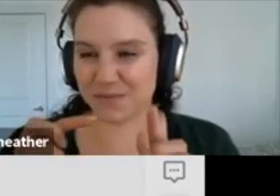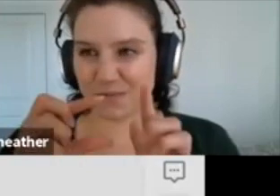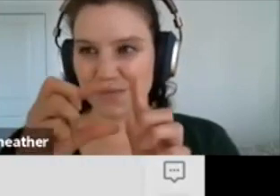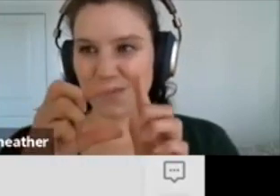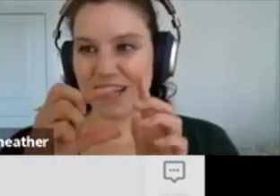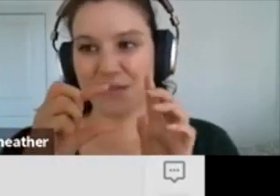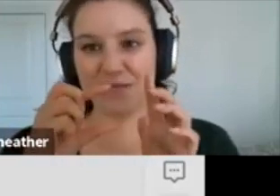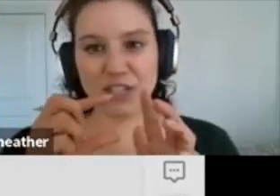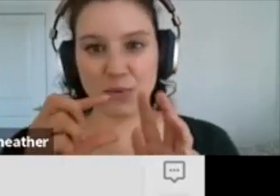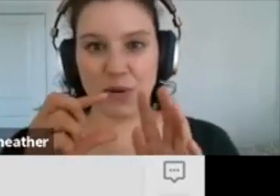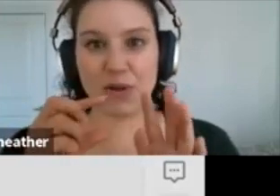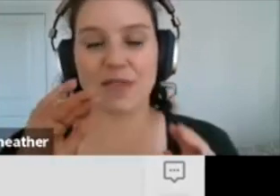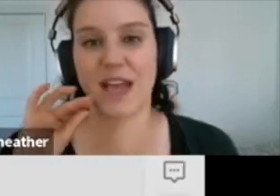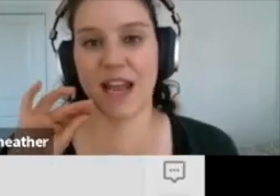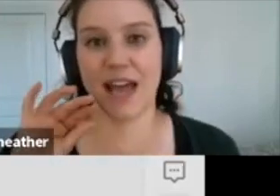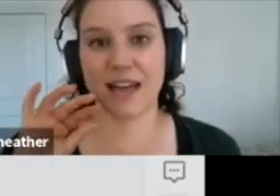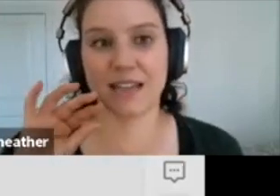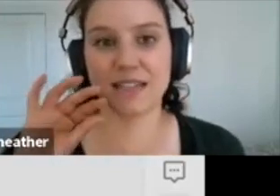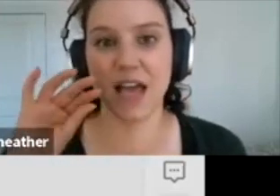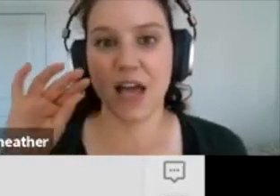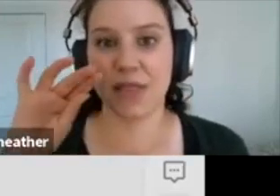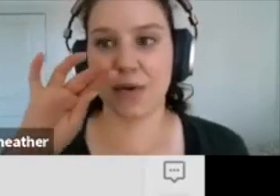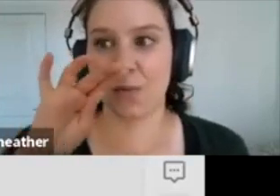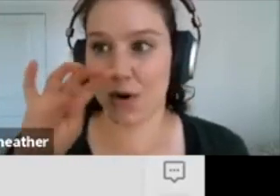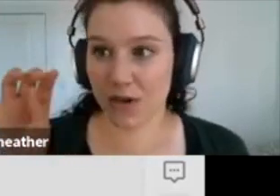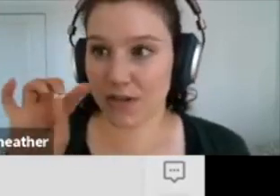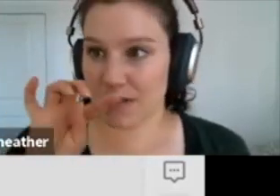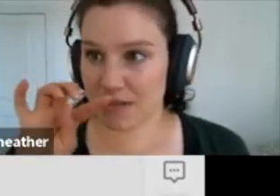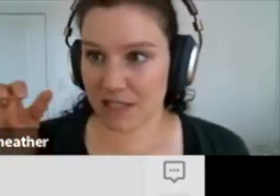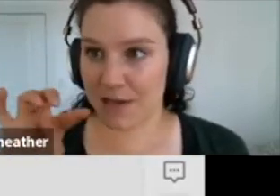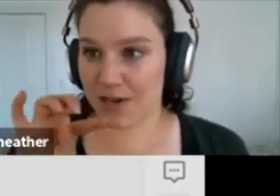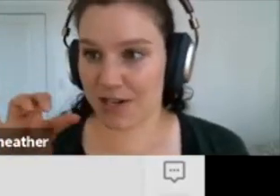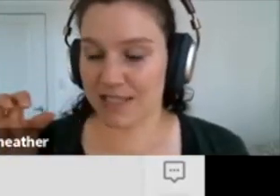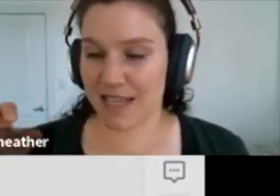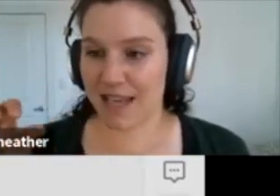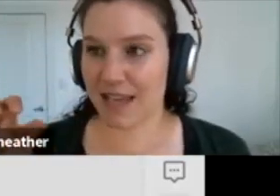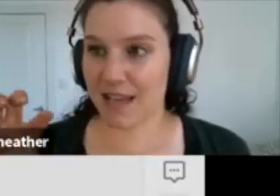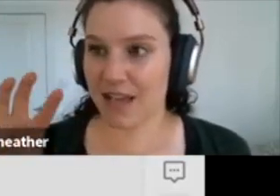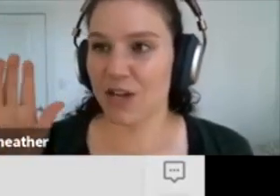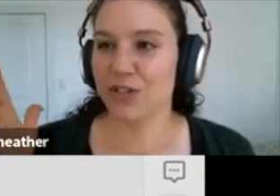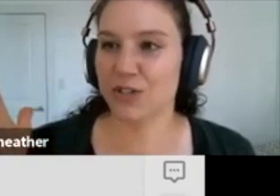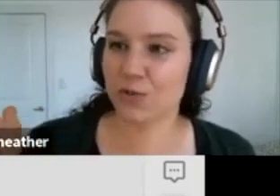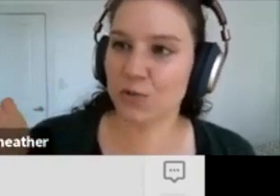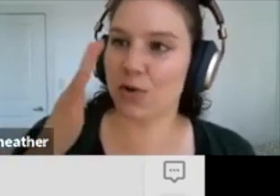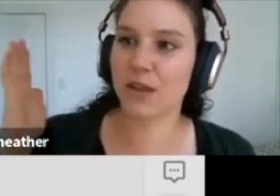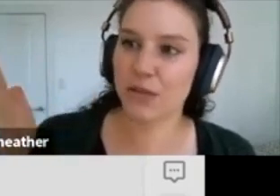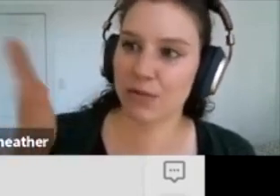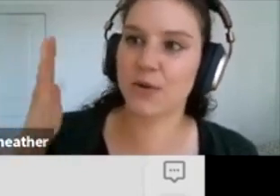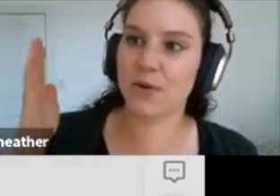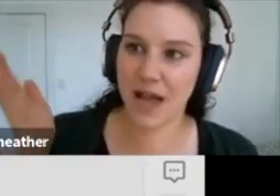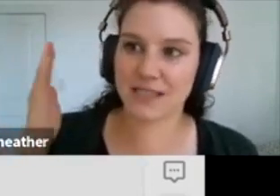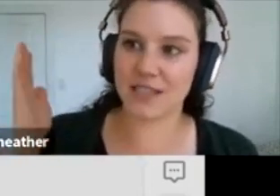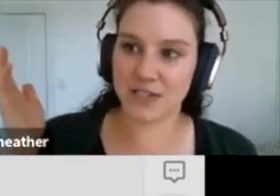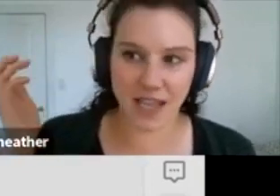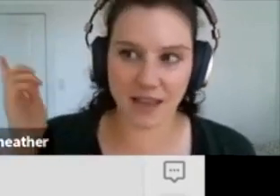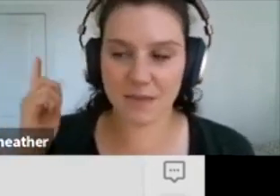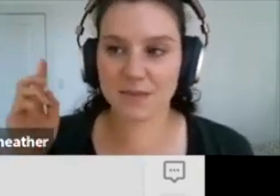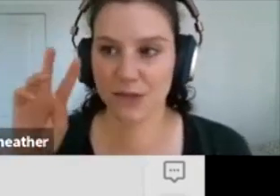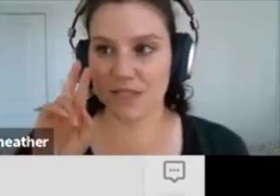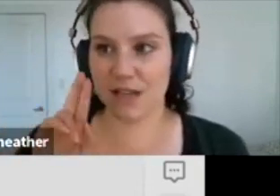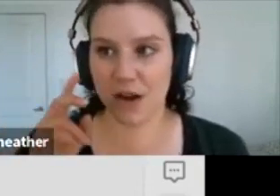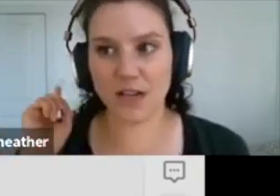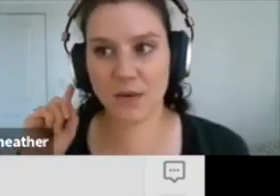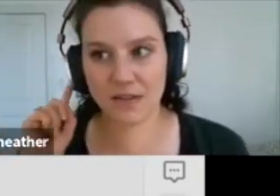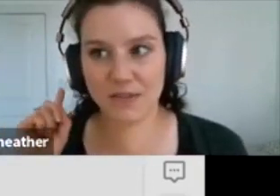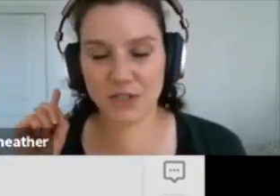GIF. It's a visual that has the words the speaker is saying scrolling through as they're saying them.